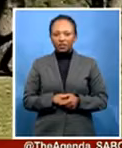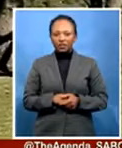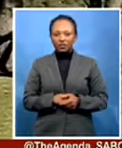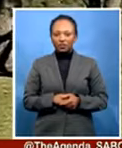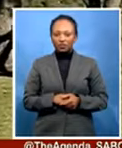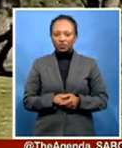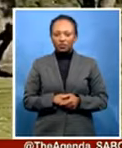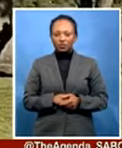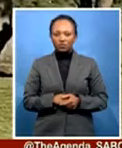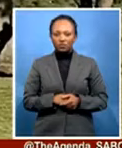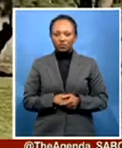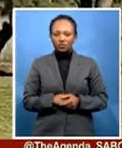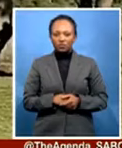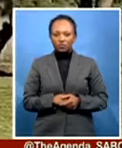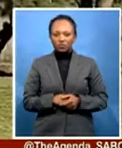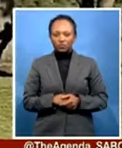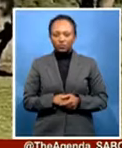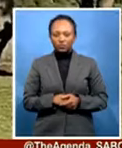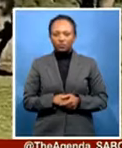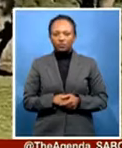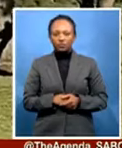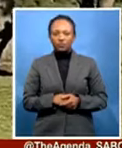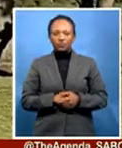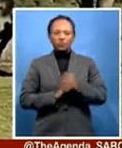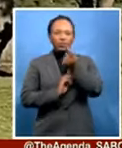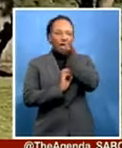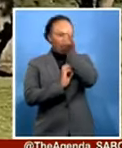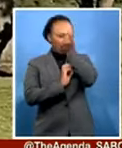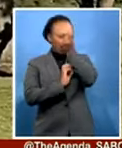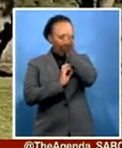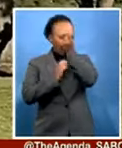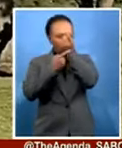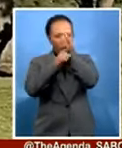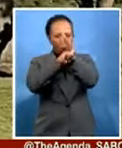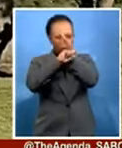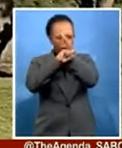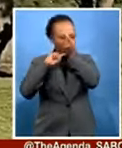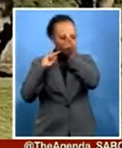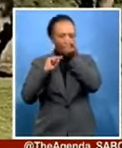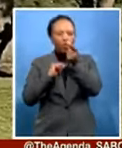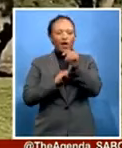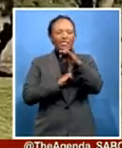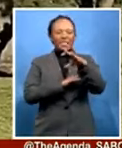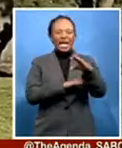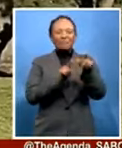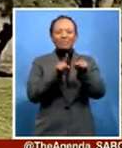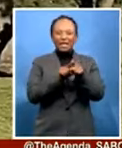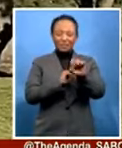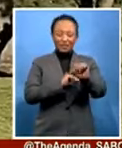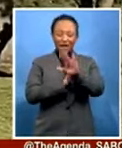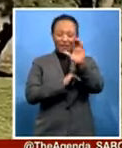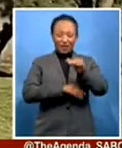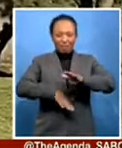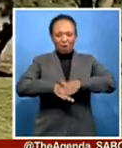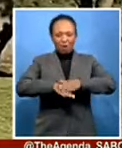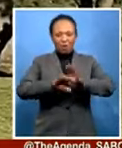The issue of rhino poaching is really not new to the Eastern Cape, and nor is it new to South Africa. I remember a few months ago there was a court case we